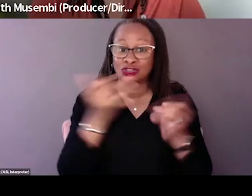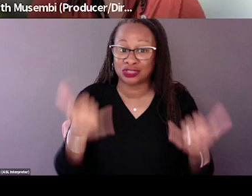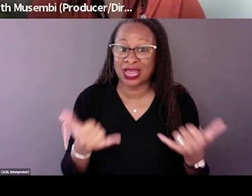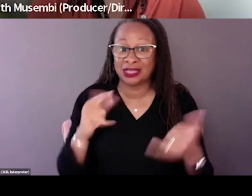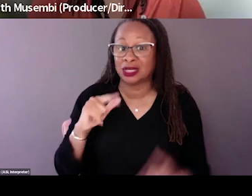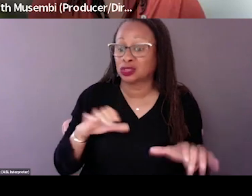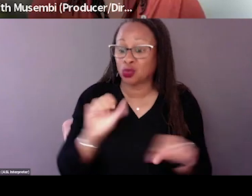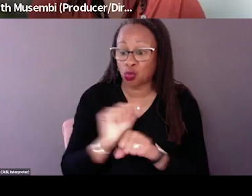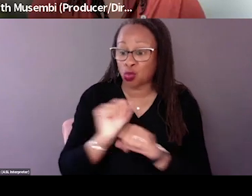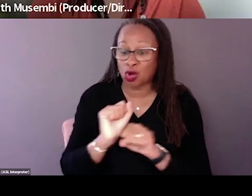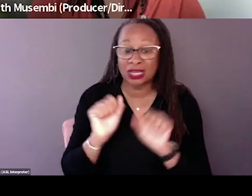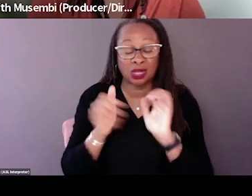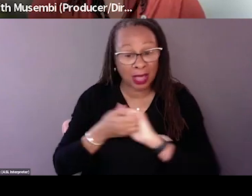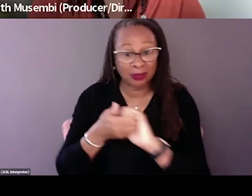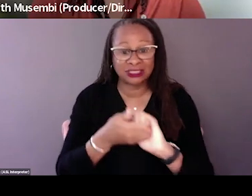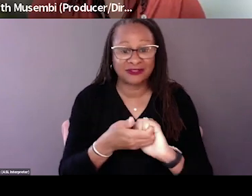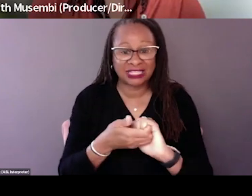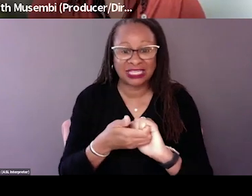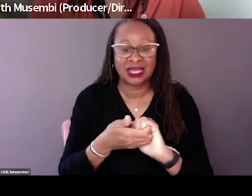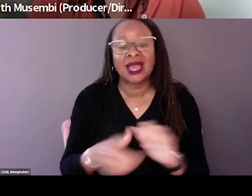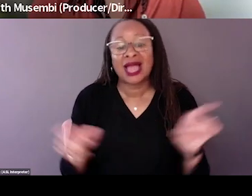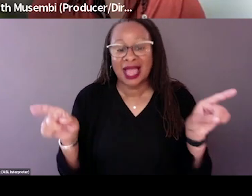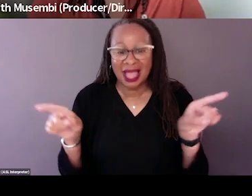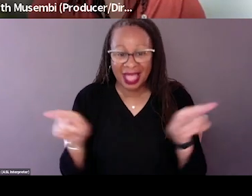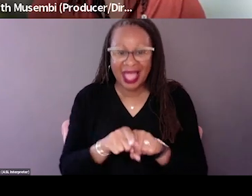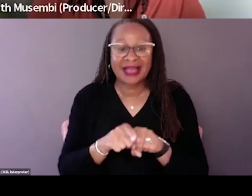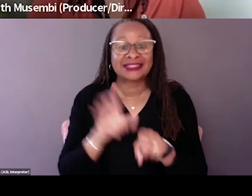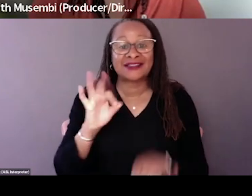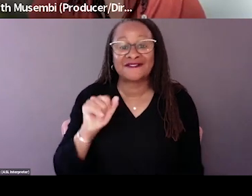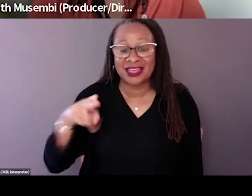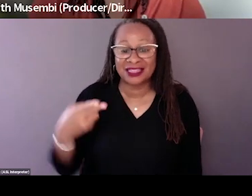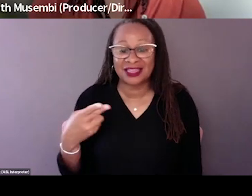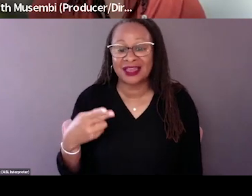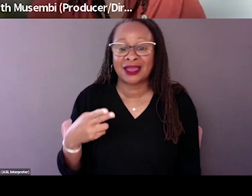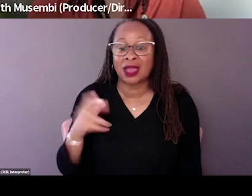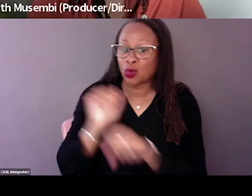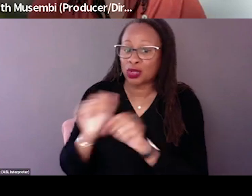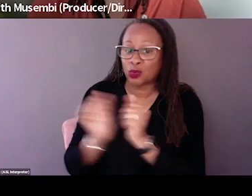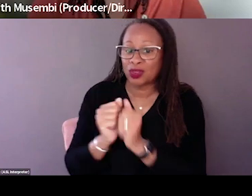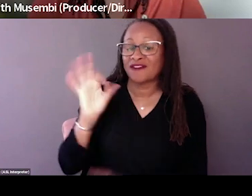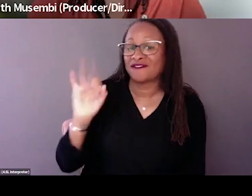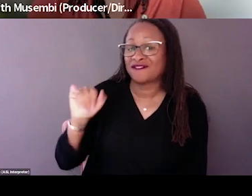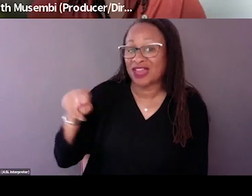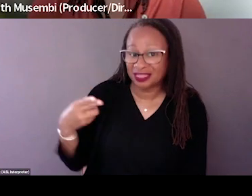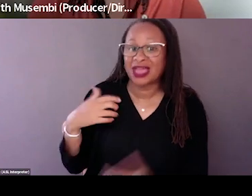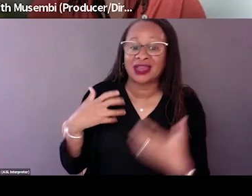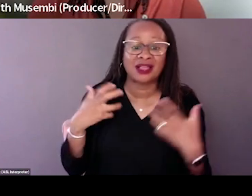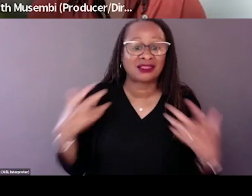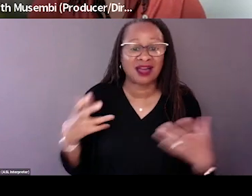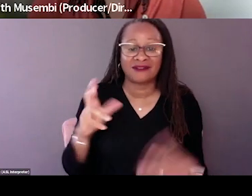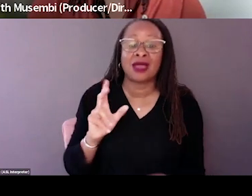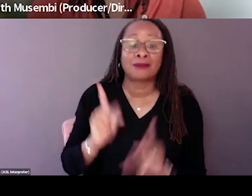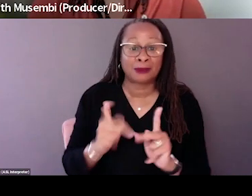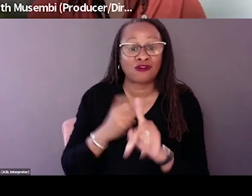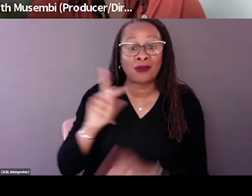work collaboratively, as Faith was saying, working with Faith and a bunch of Kenyans in Kenya for the